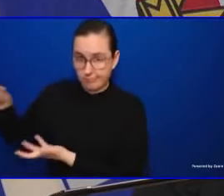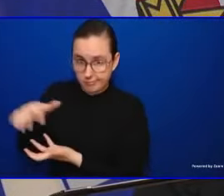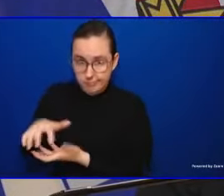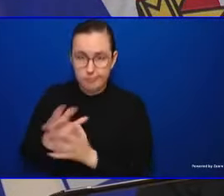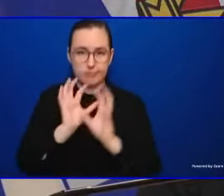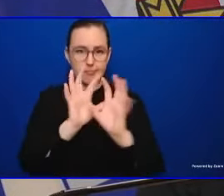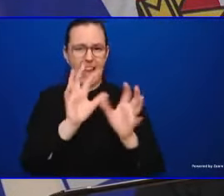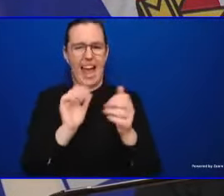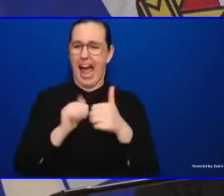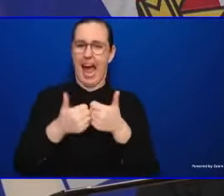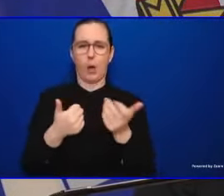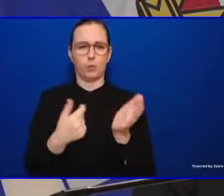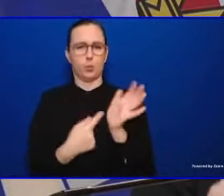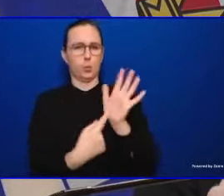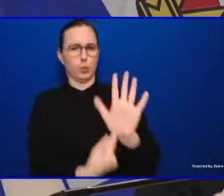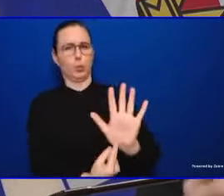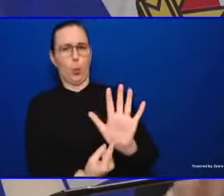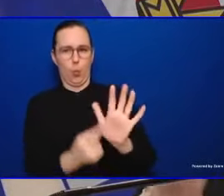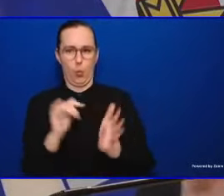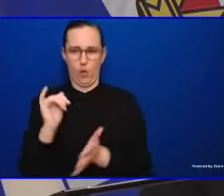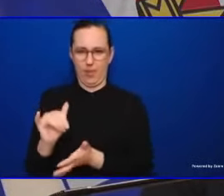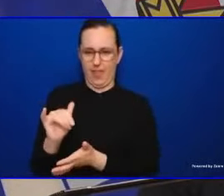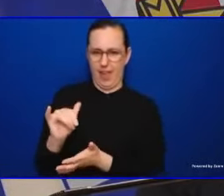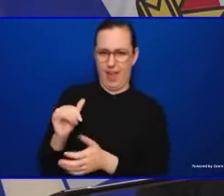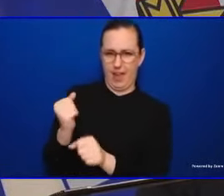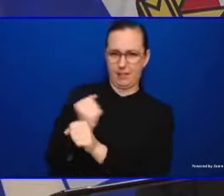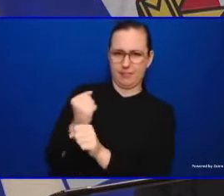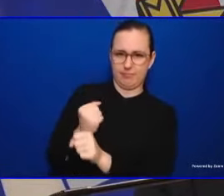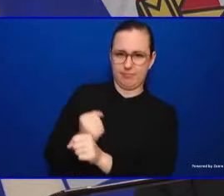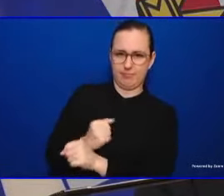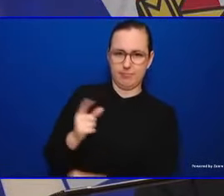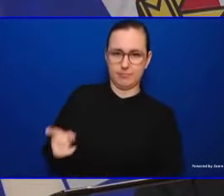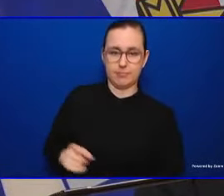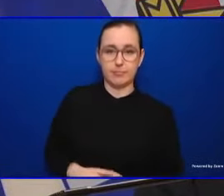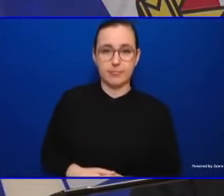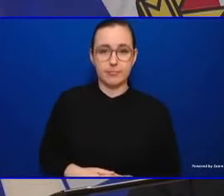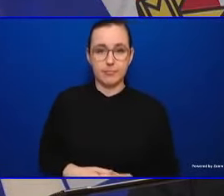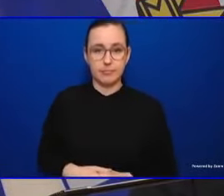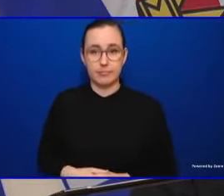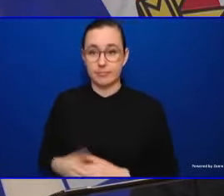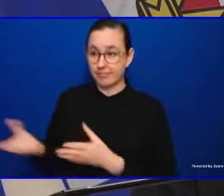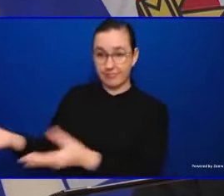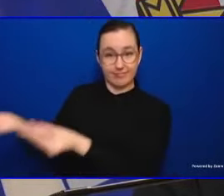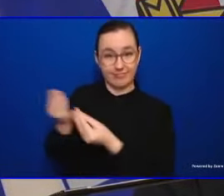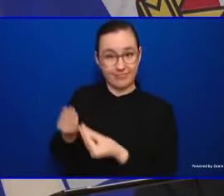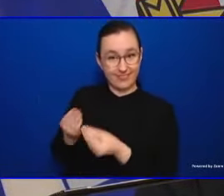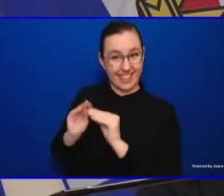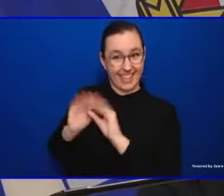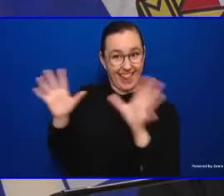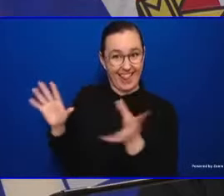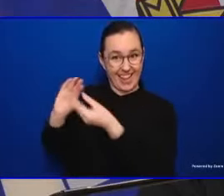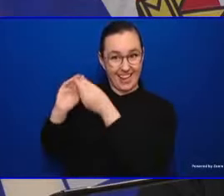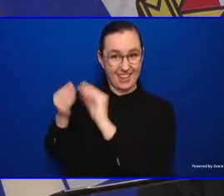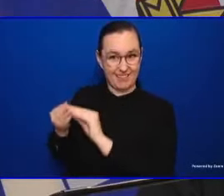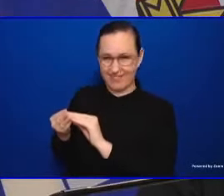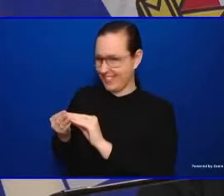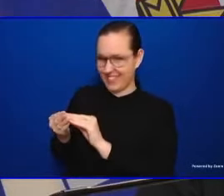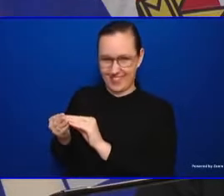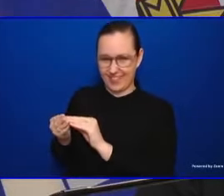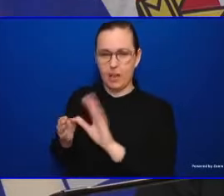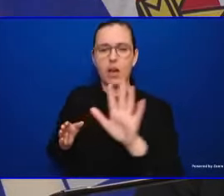These are not easy things to interpret. As I mentioned, I'm talking about, the online reporting of rapid antigen test positivity.